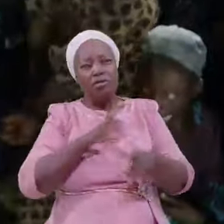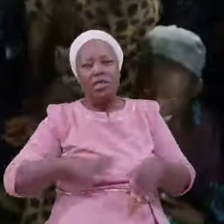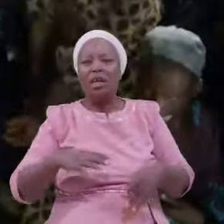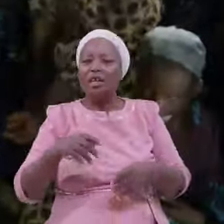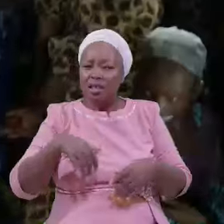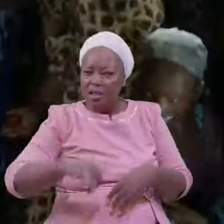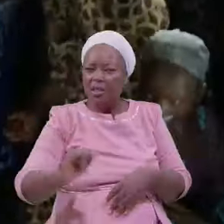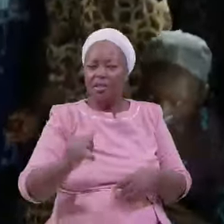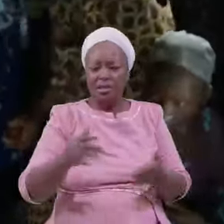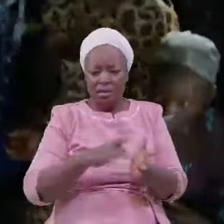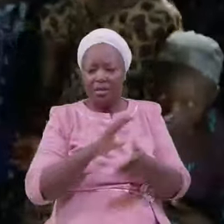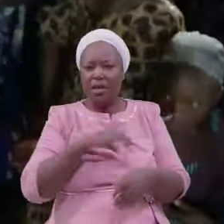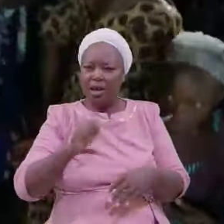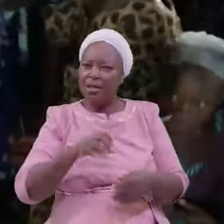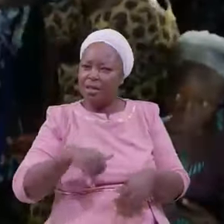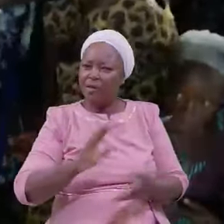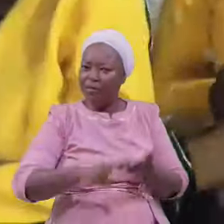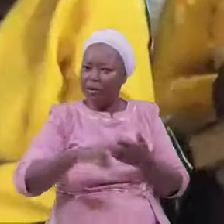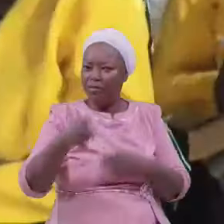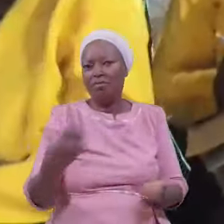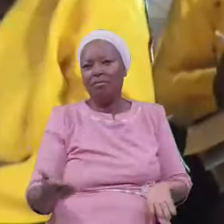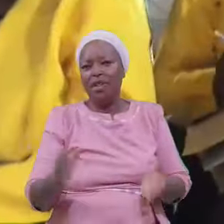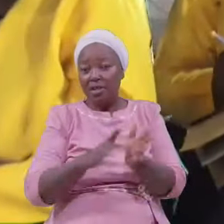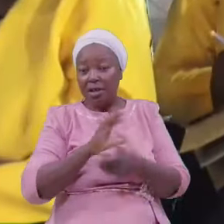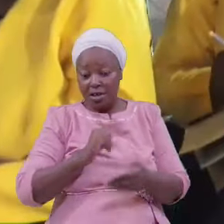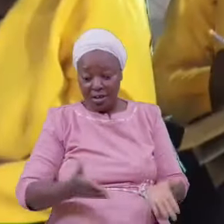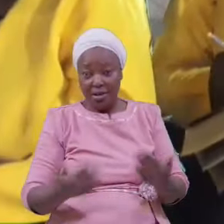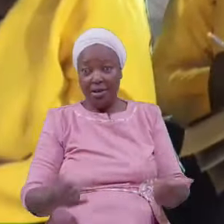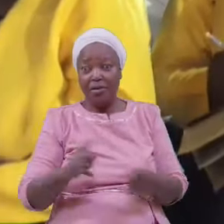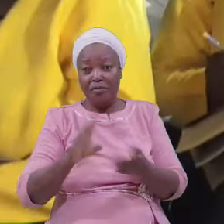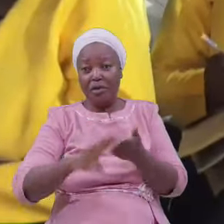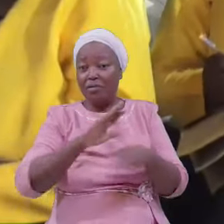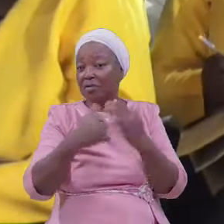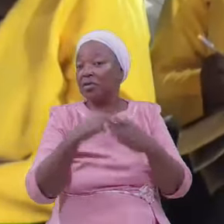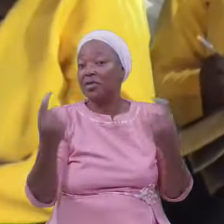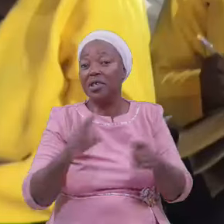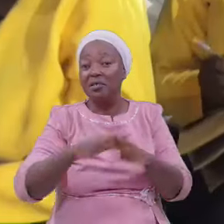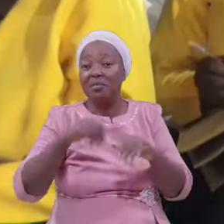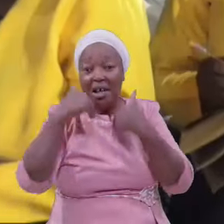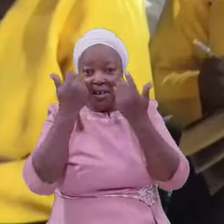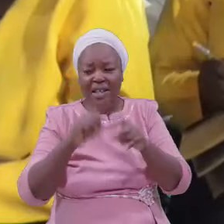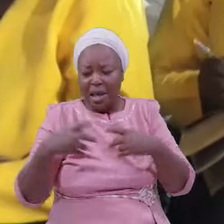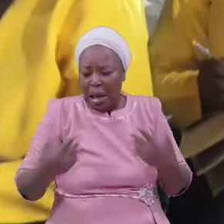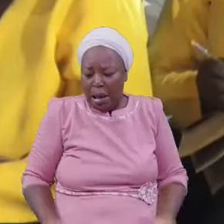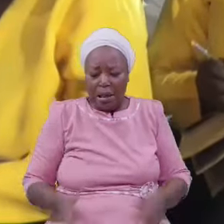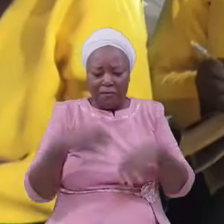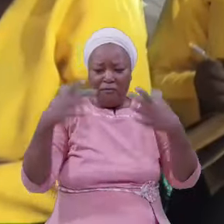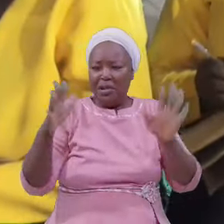Christ after the pastor's message this evening, there is a link. That link is